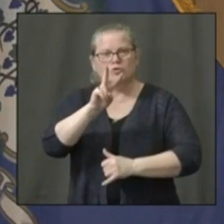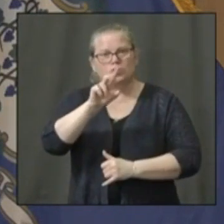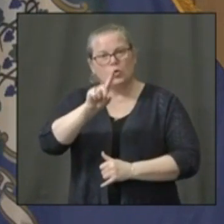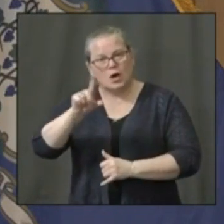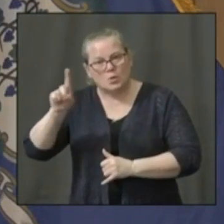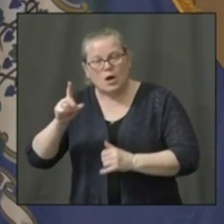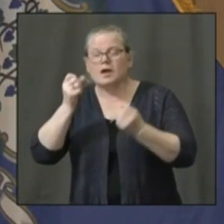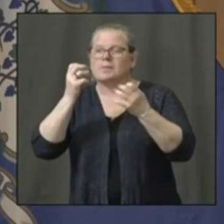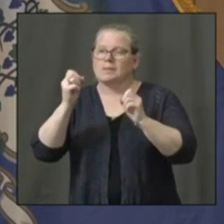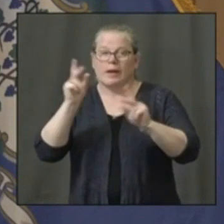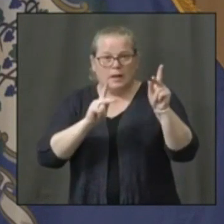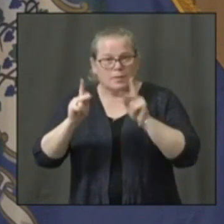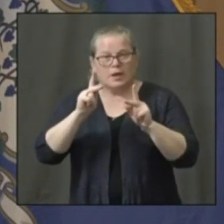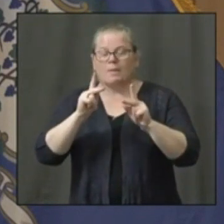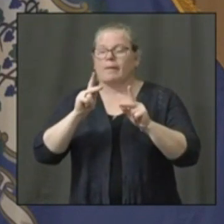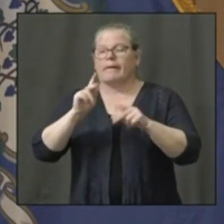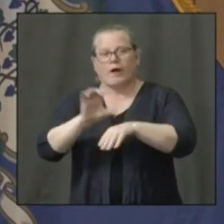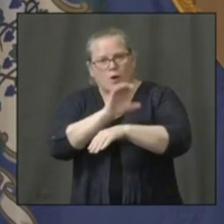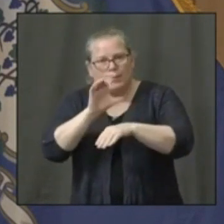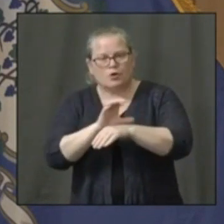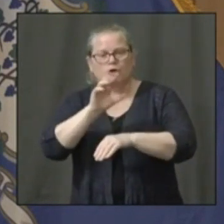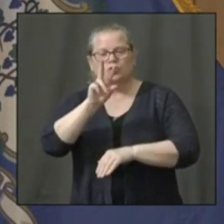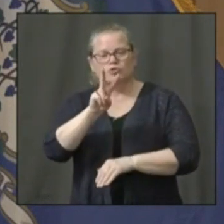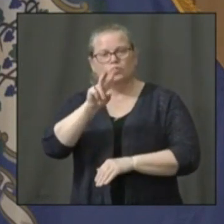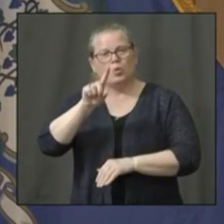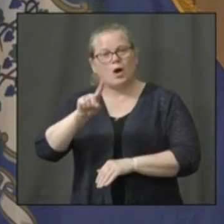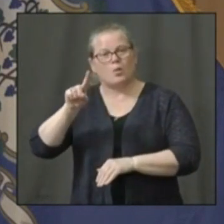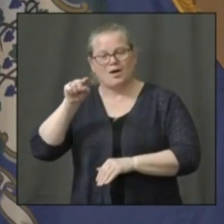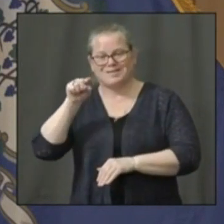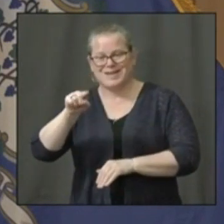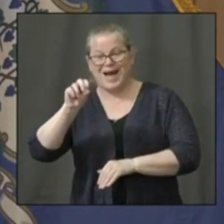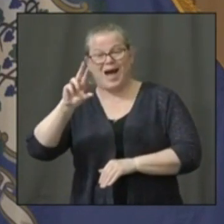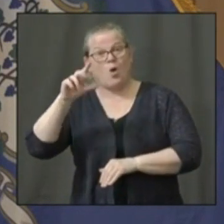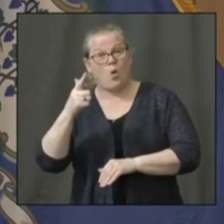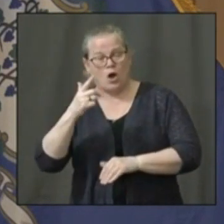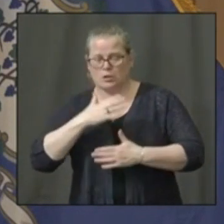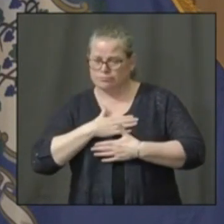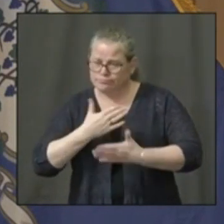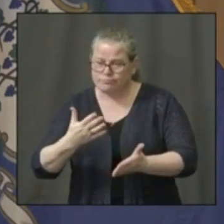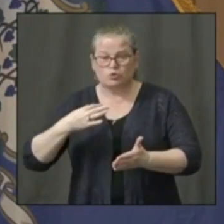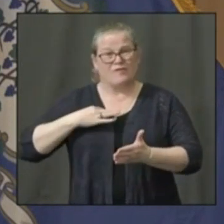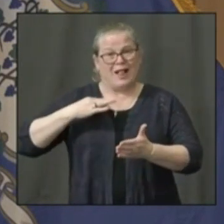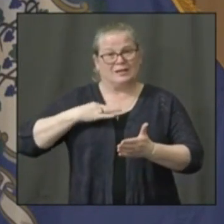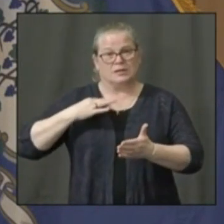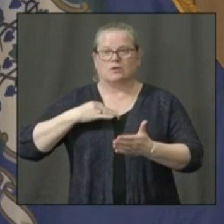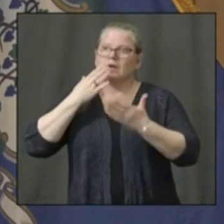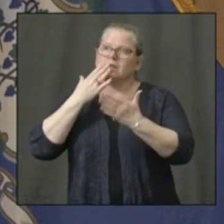volunteer, for which I am so appreciative. And we're finding more and more people needs as we go out there.